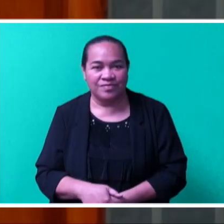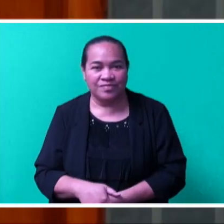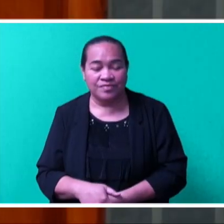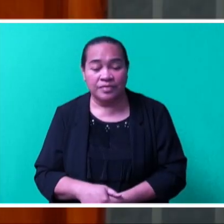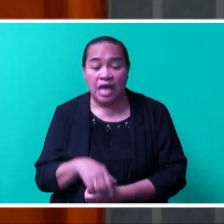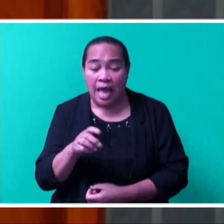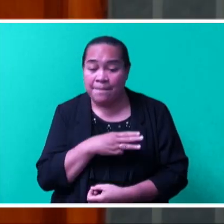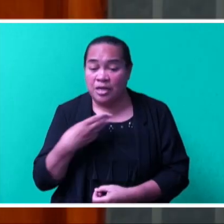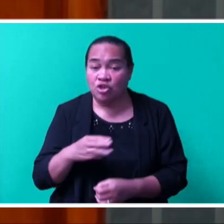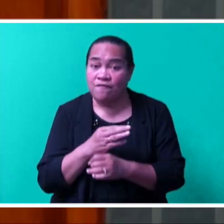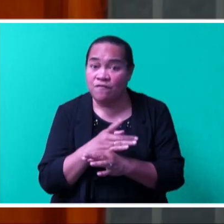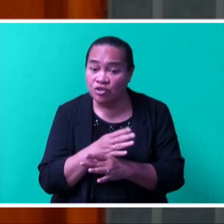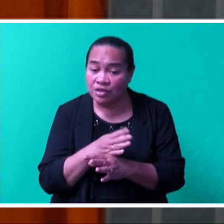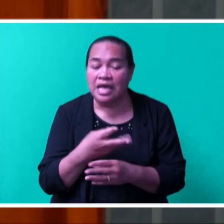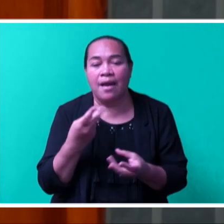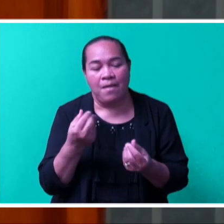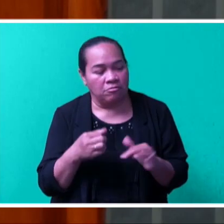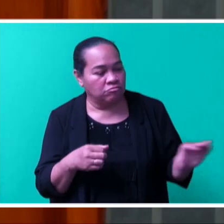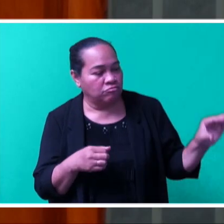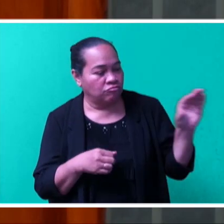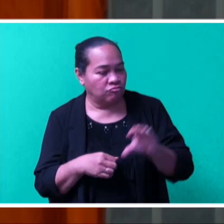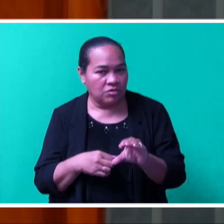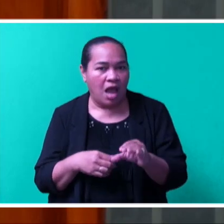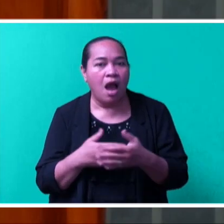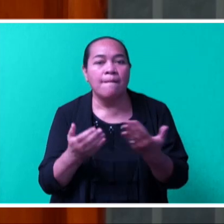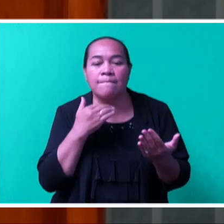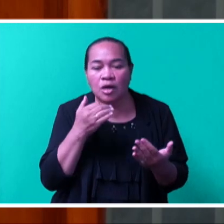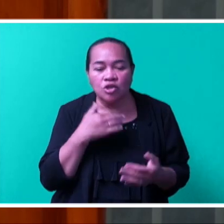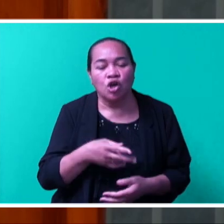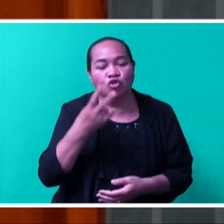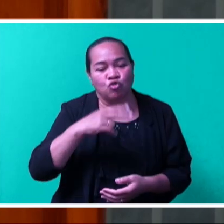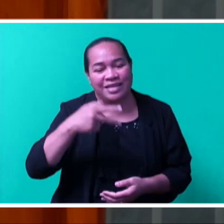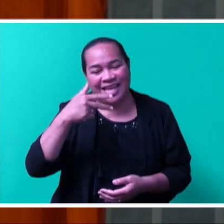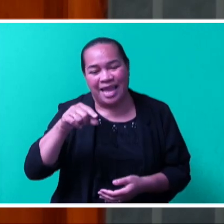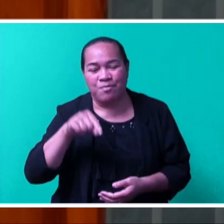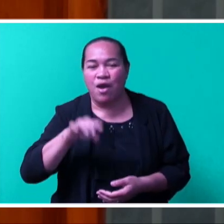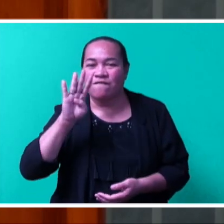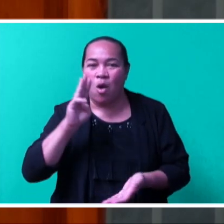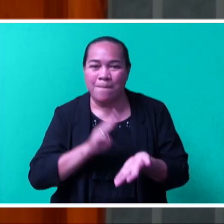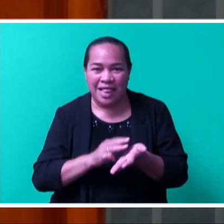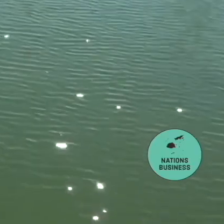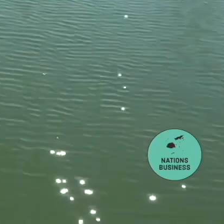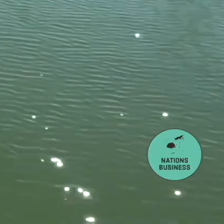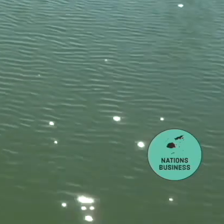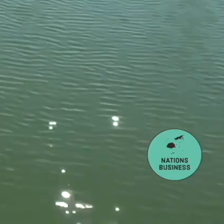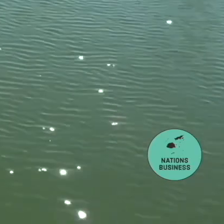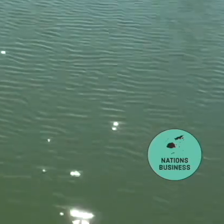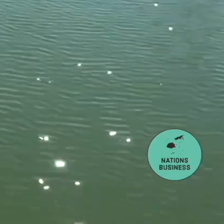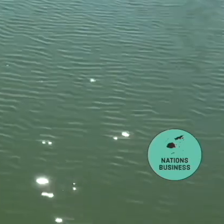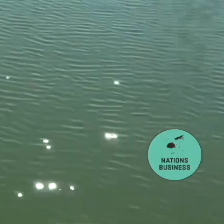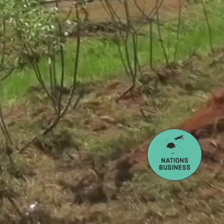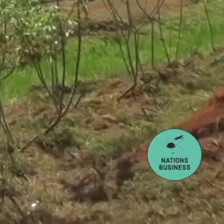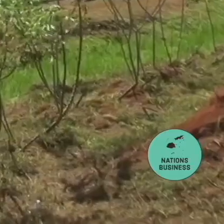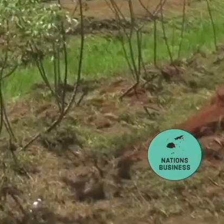The Ministry of Fisheries has been allocated a total budget of 28.4 million this year to support